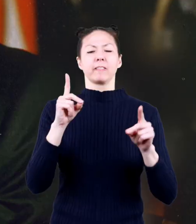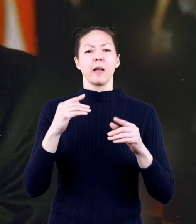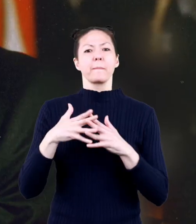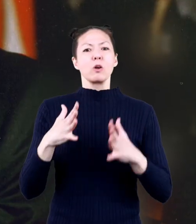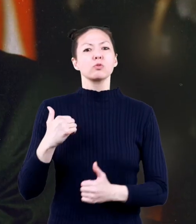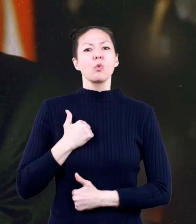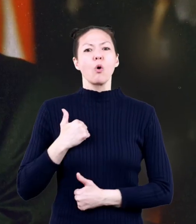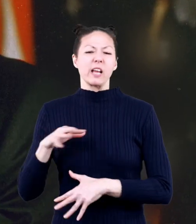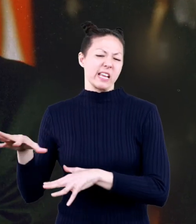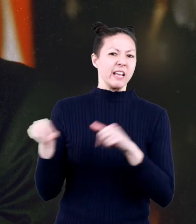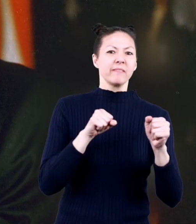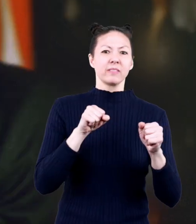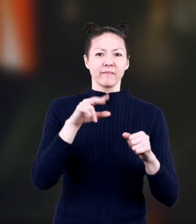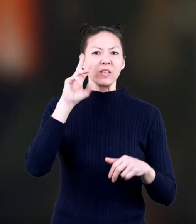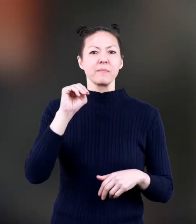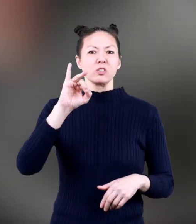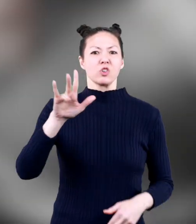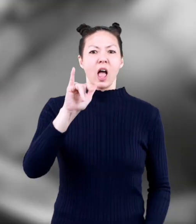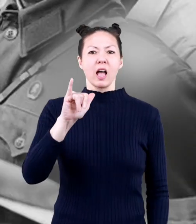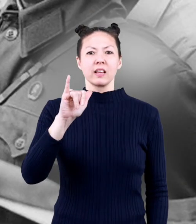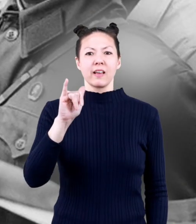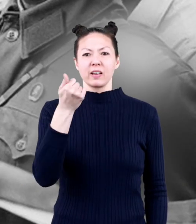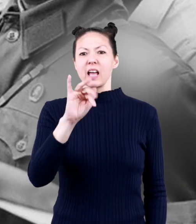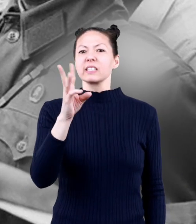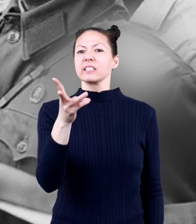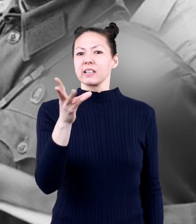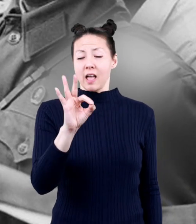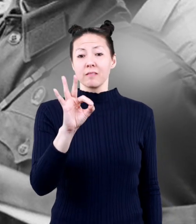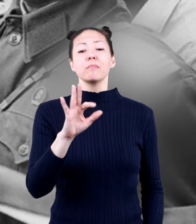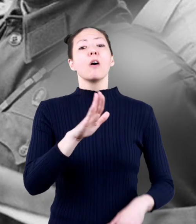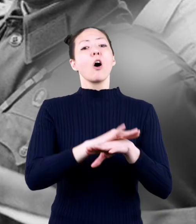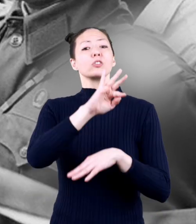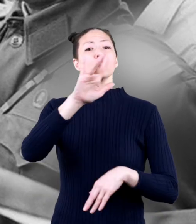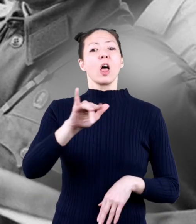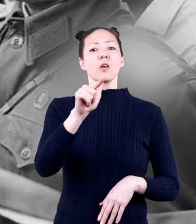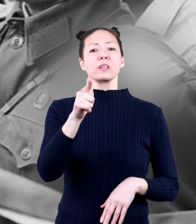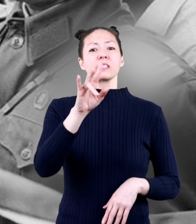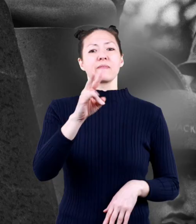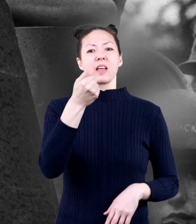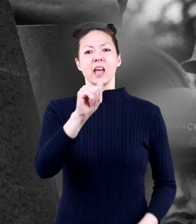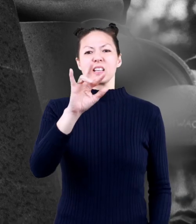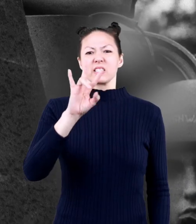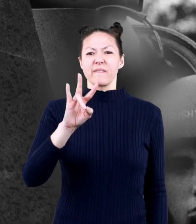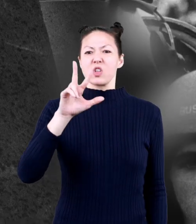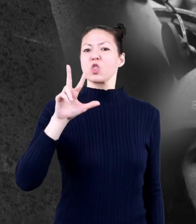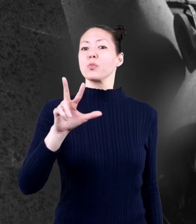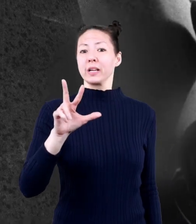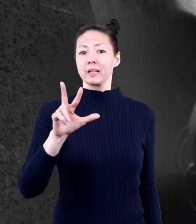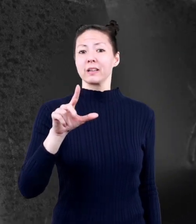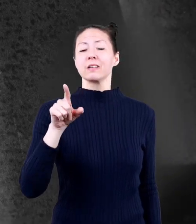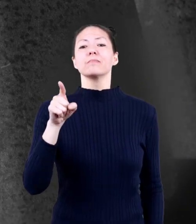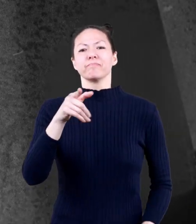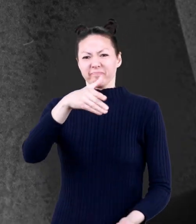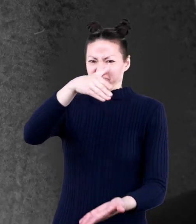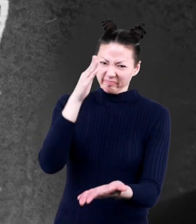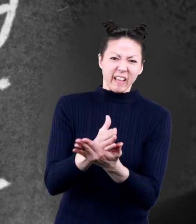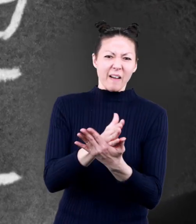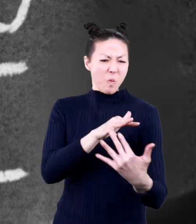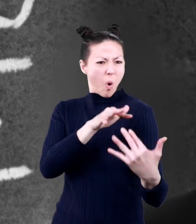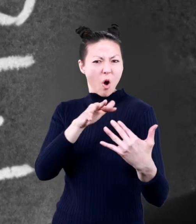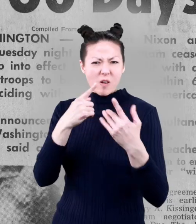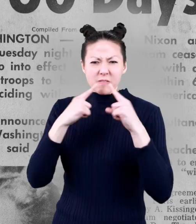American troops from Vietnam in July of 1969. On July 27, 1973,